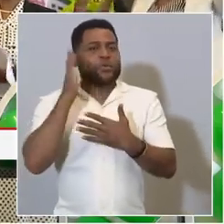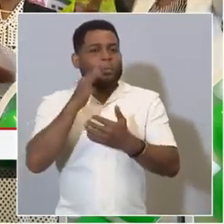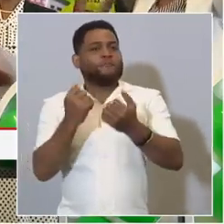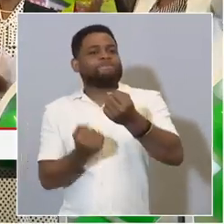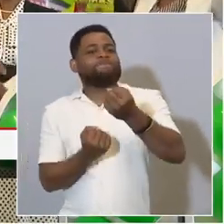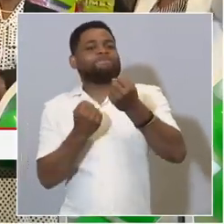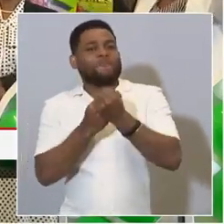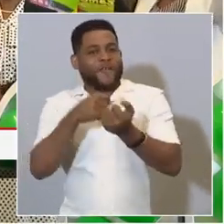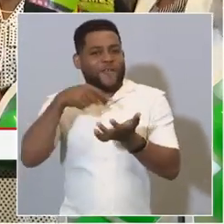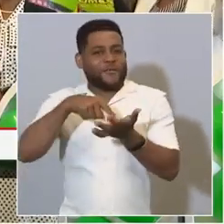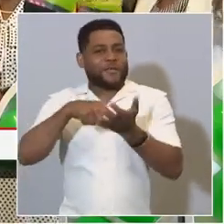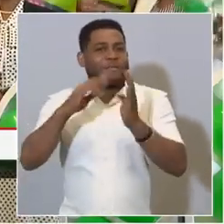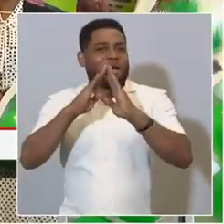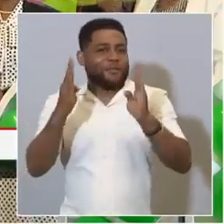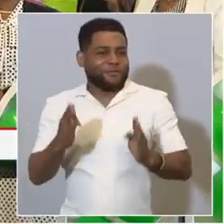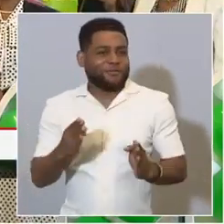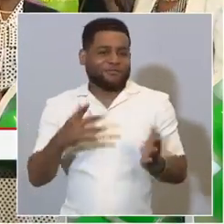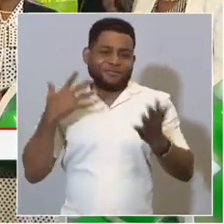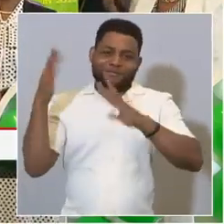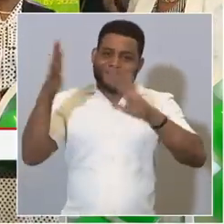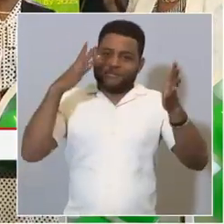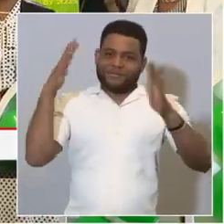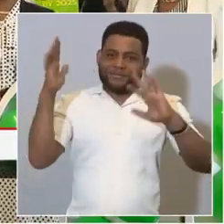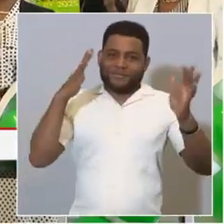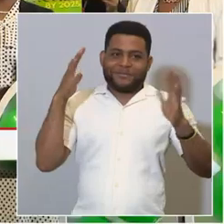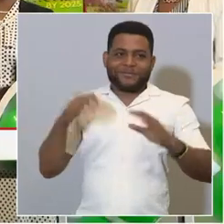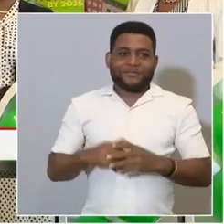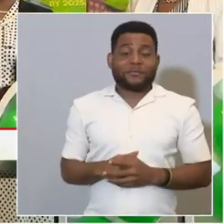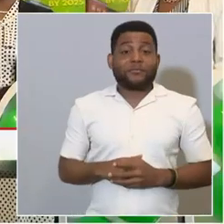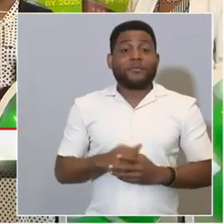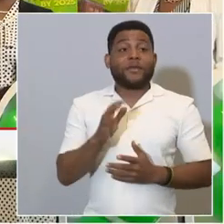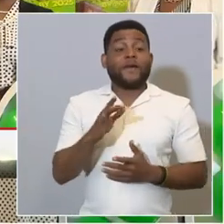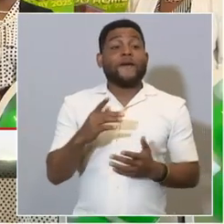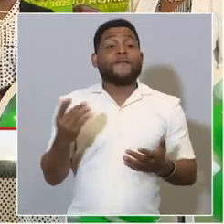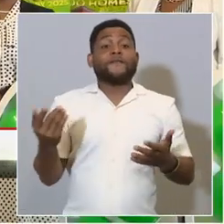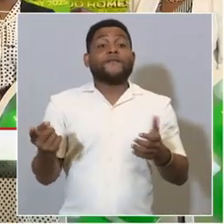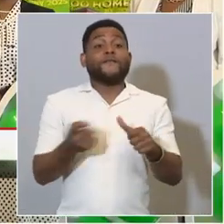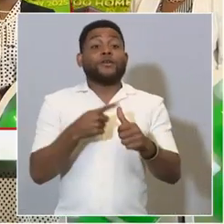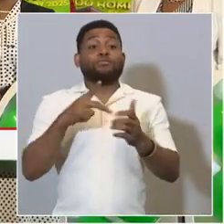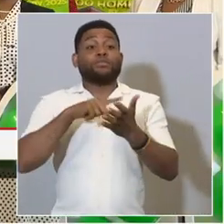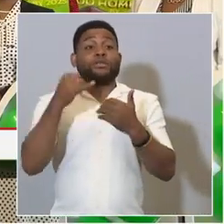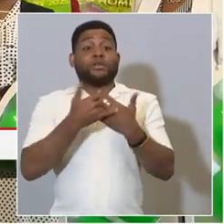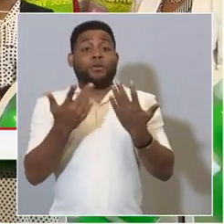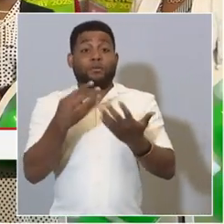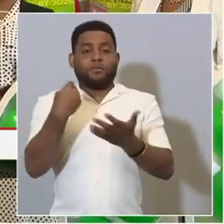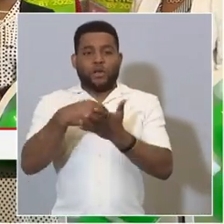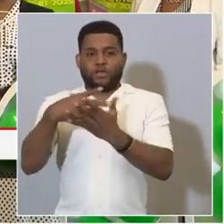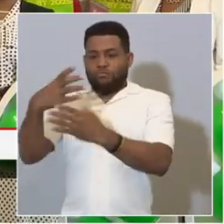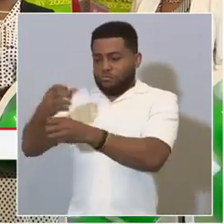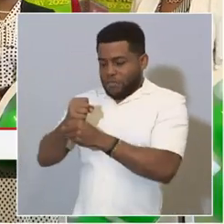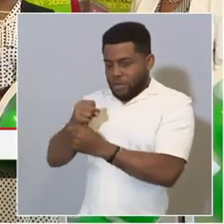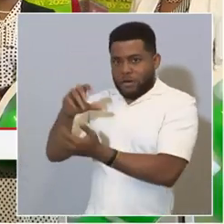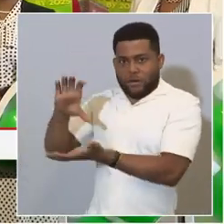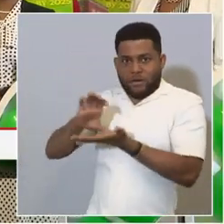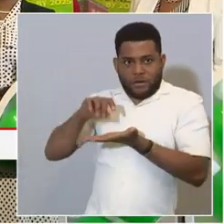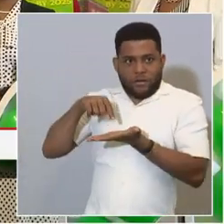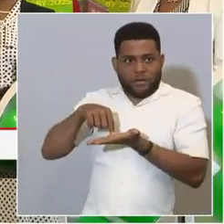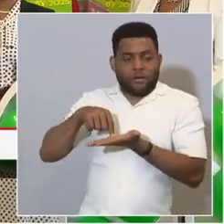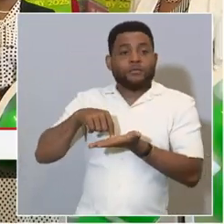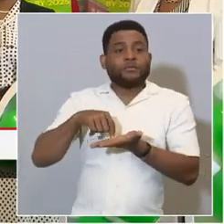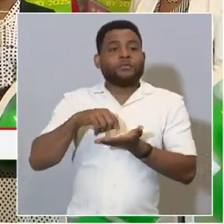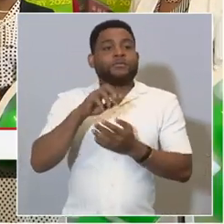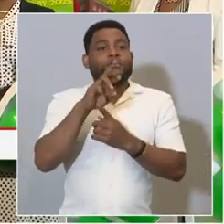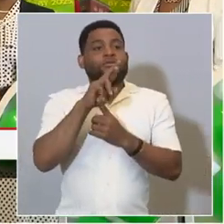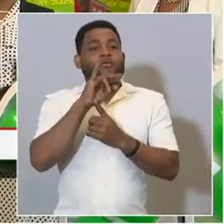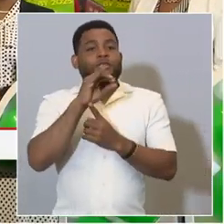The first project to receive this support is Phase 2 of Ridgecrest Apartments, which is just down the block from Terrace